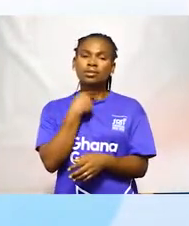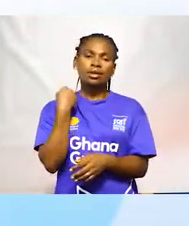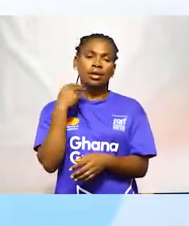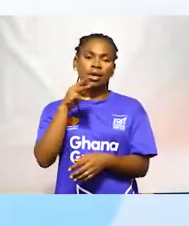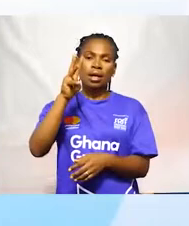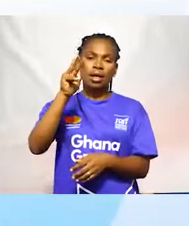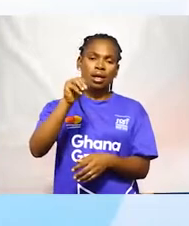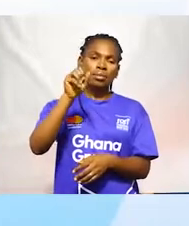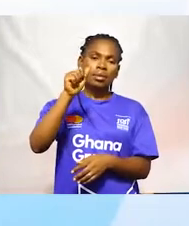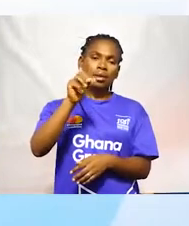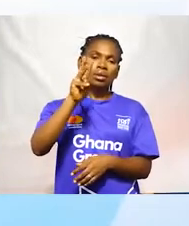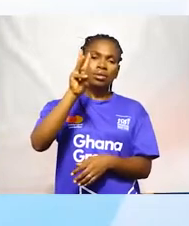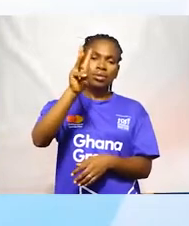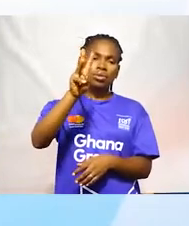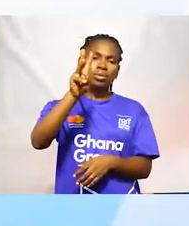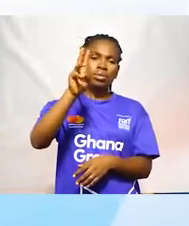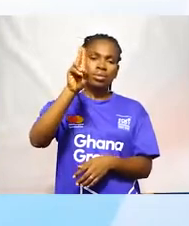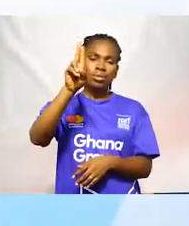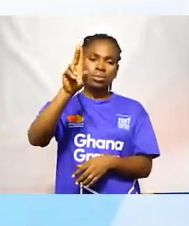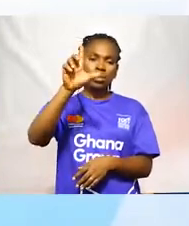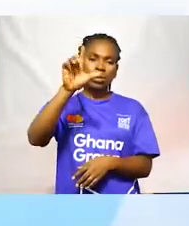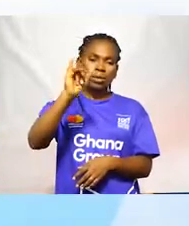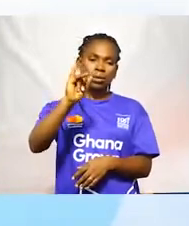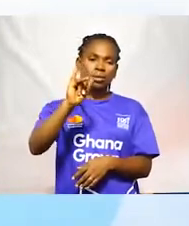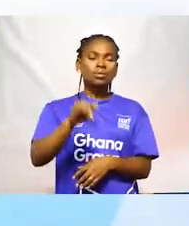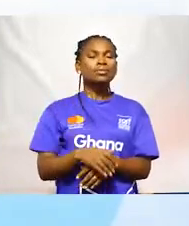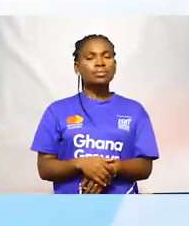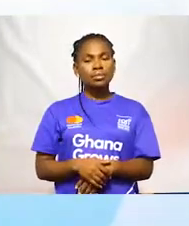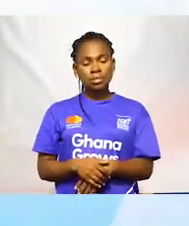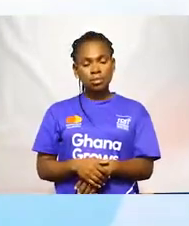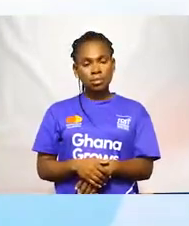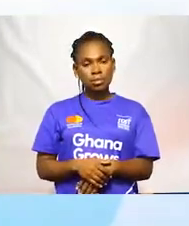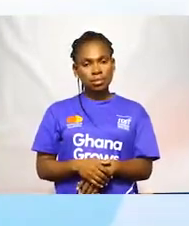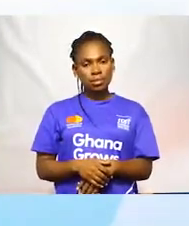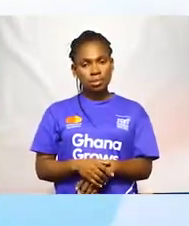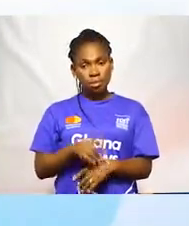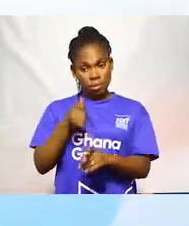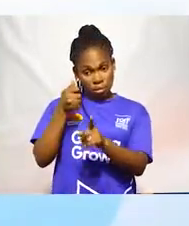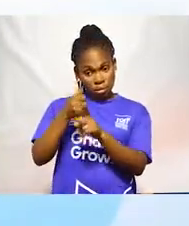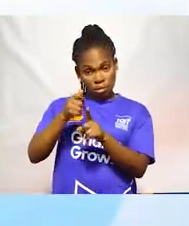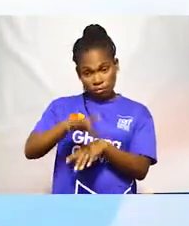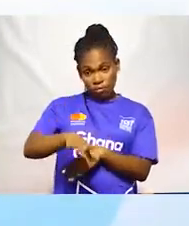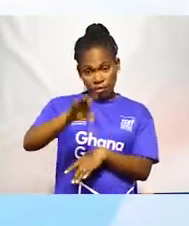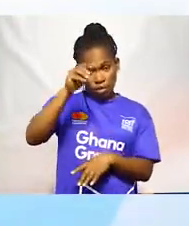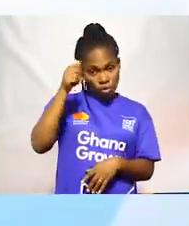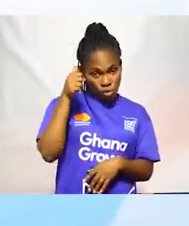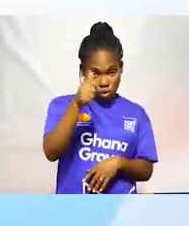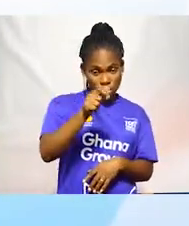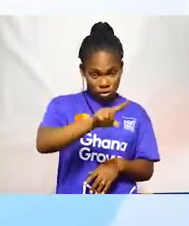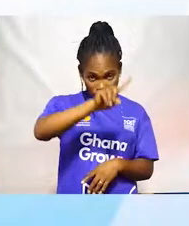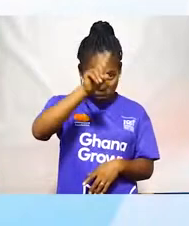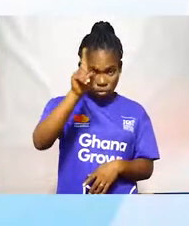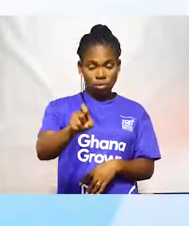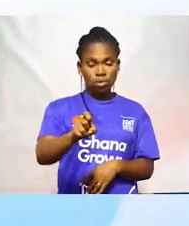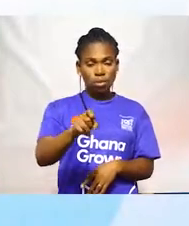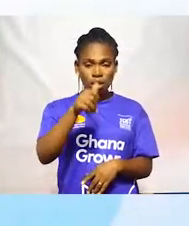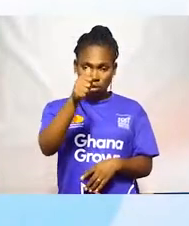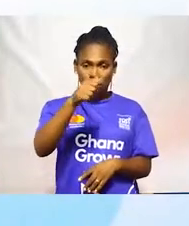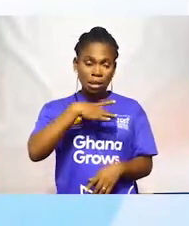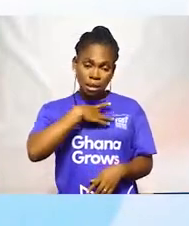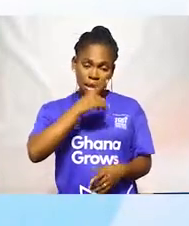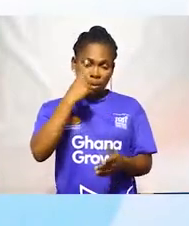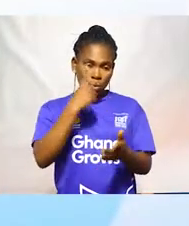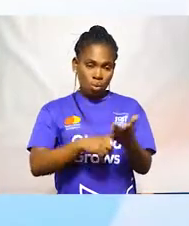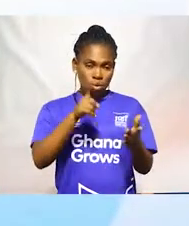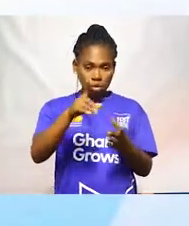here on Springboard, your virtual university. But the real question, have you found yourself? And do you like what you found?